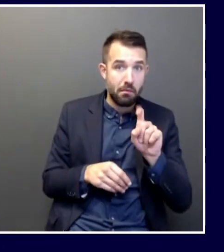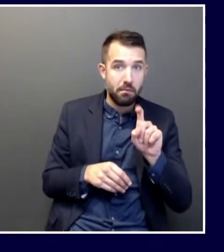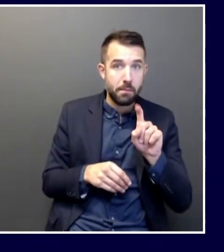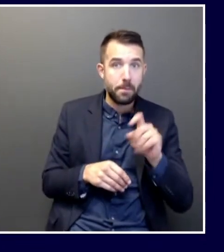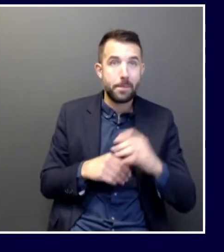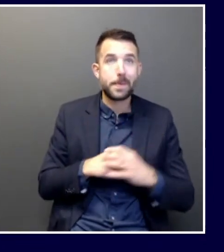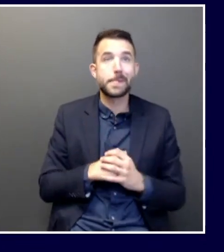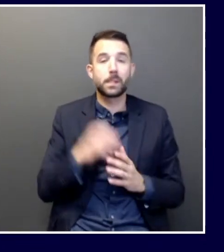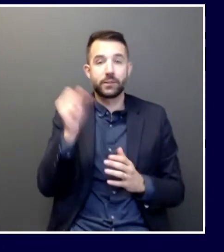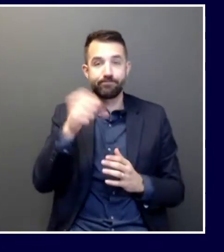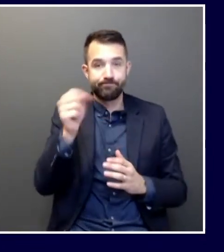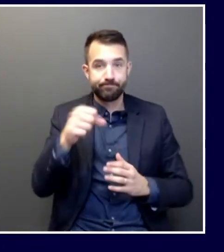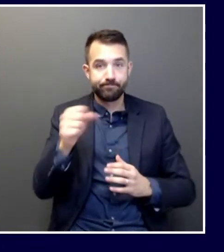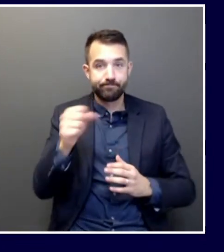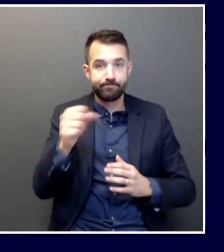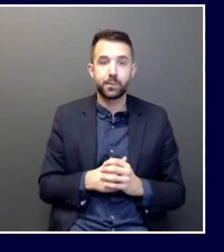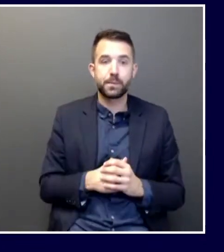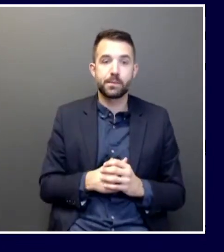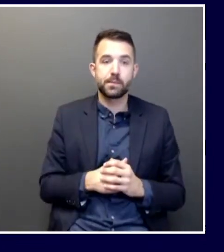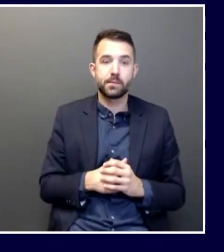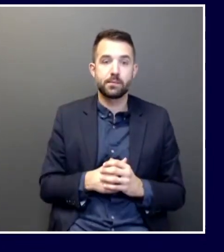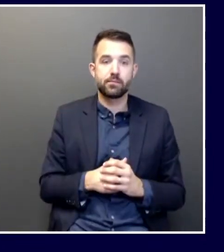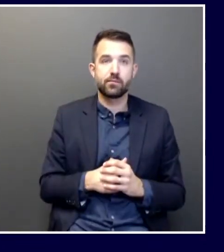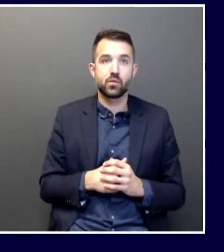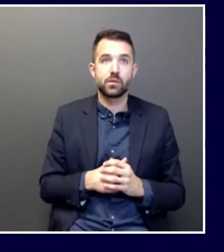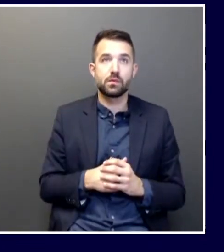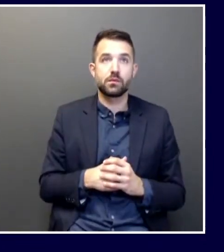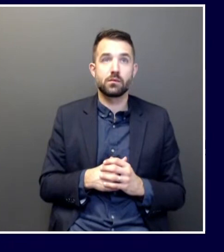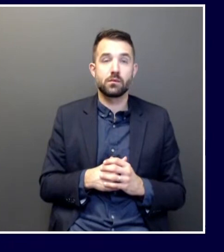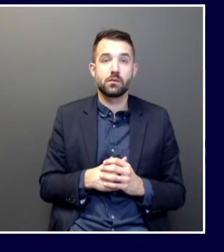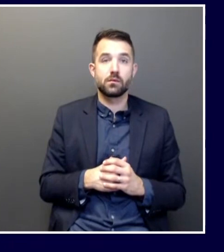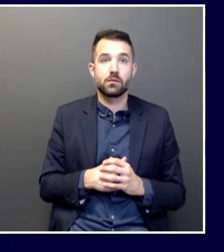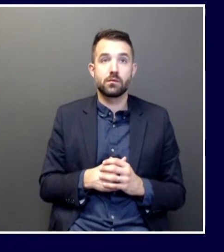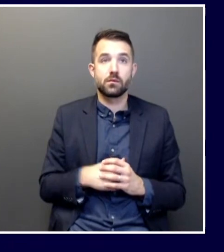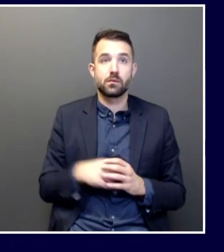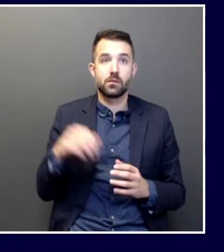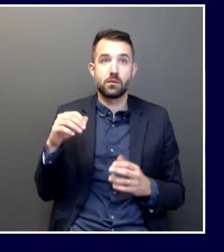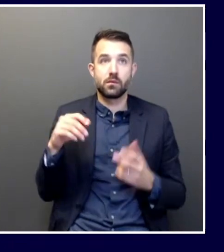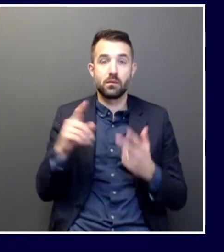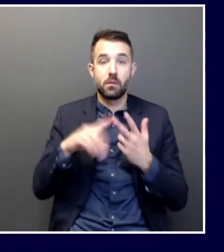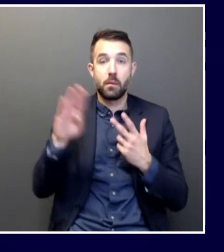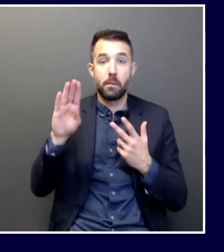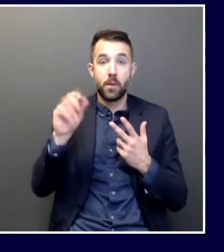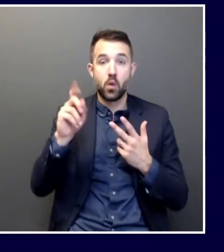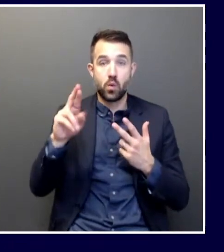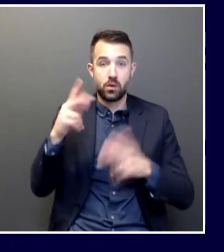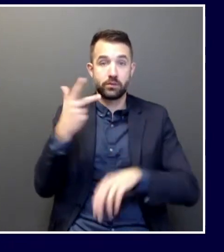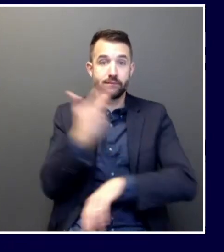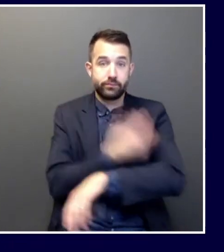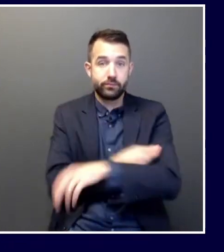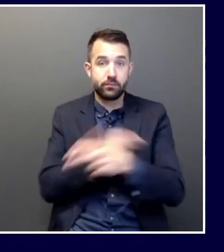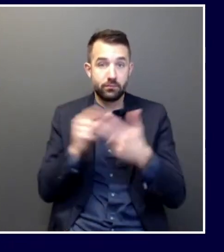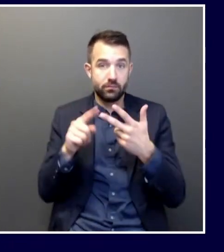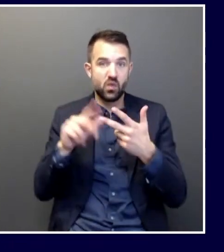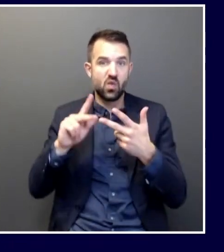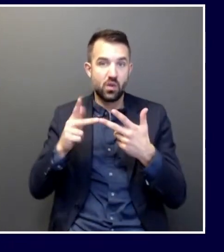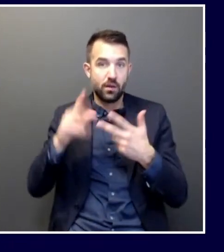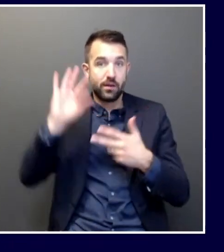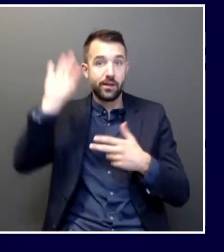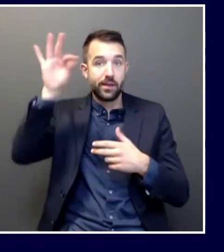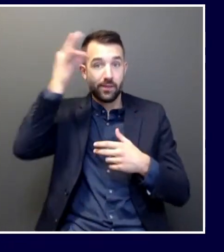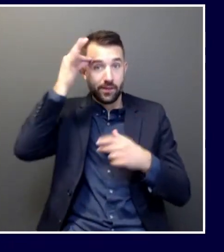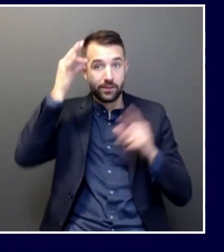add on the topic of boosters that the federal government this last week issued guidance reminding all of our different,